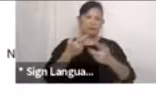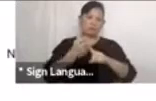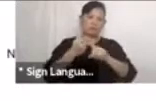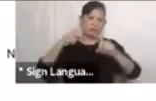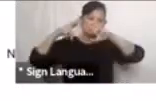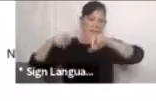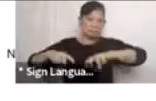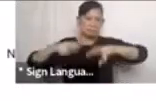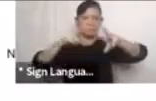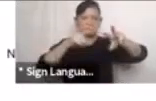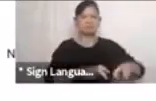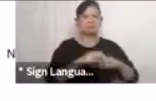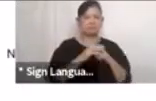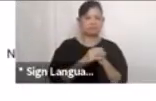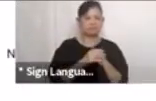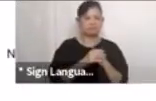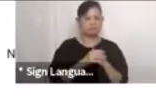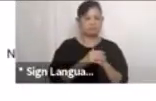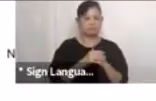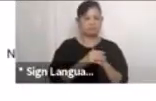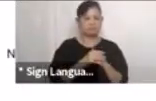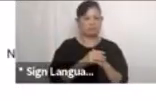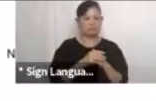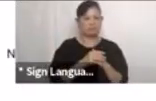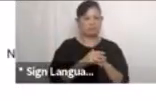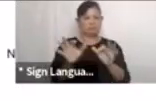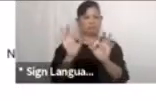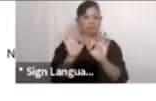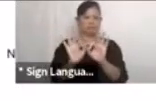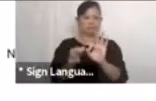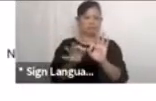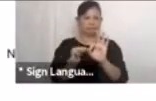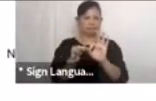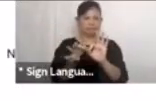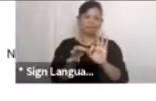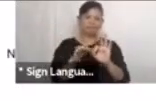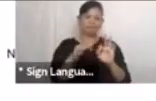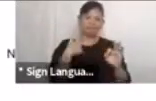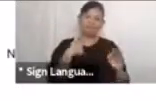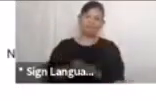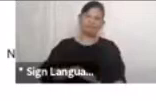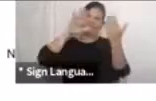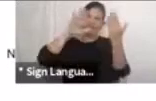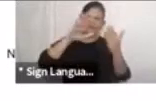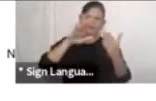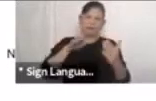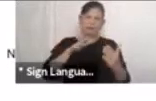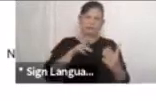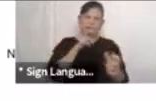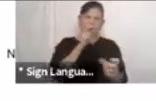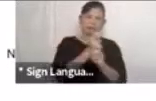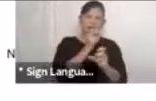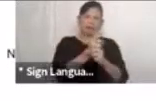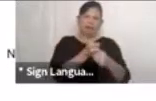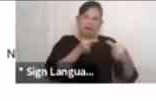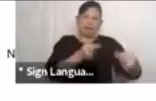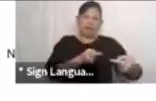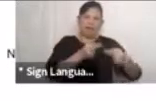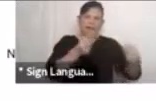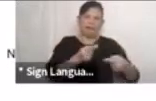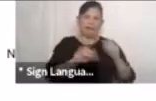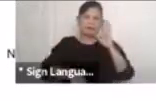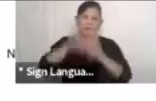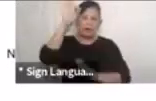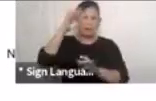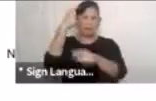upon. The interpreters always found it difficult to express themselves, also to understand people with hearing